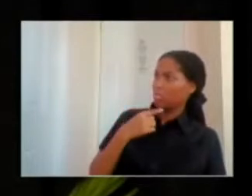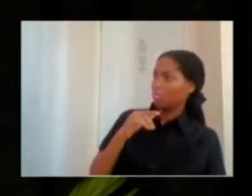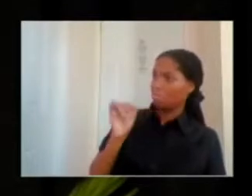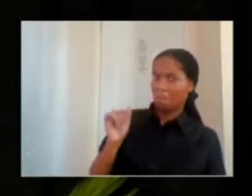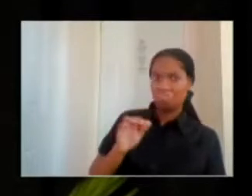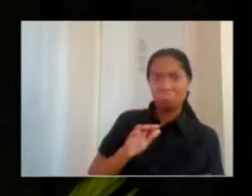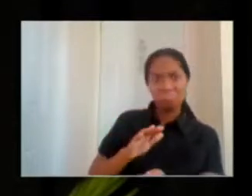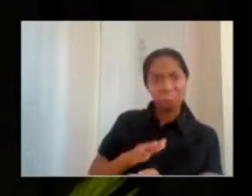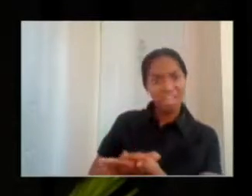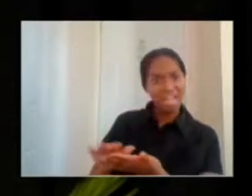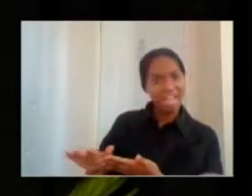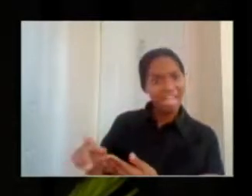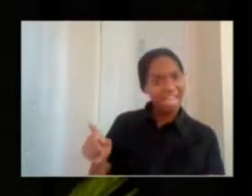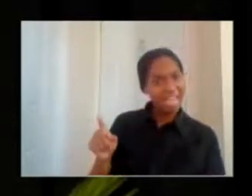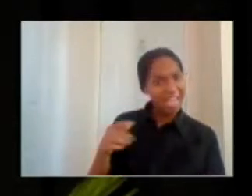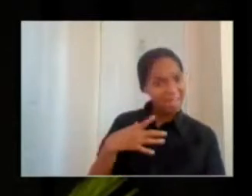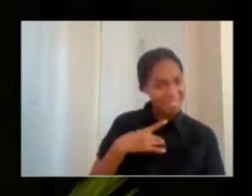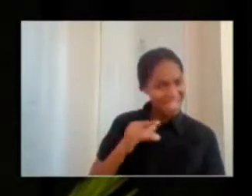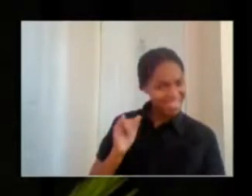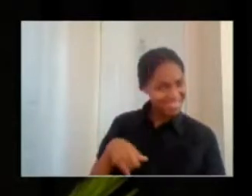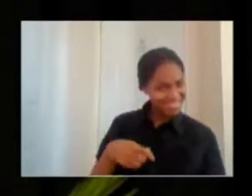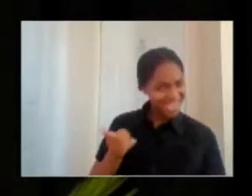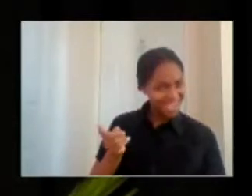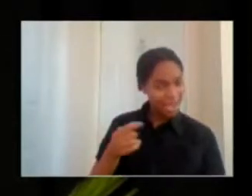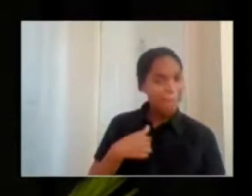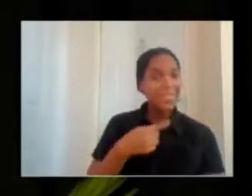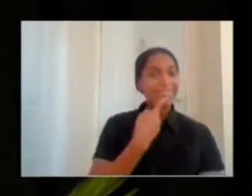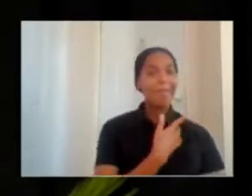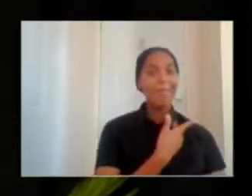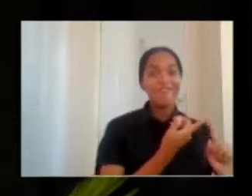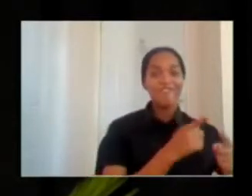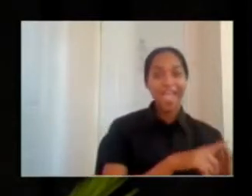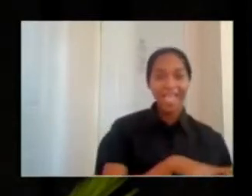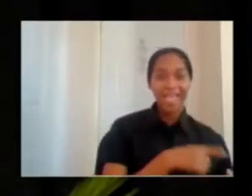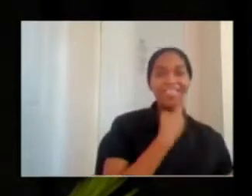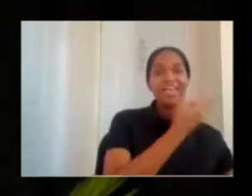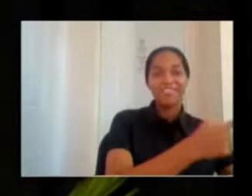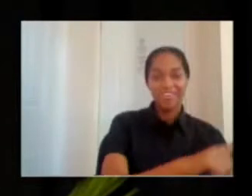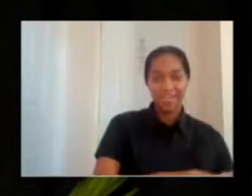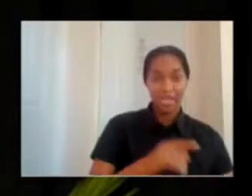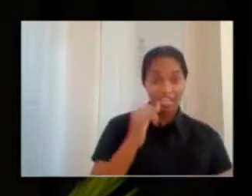nice. I like that. And I'm going to go tell my friends that if you want to watch the